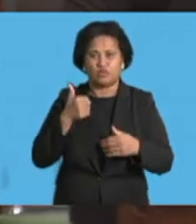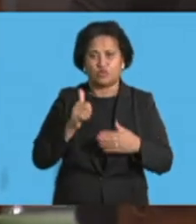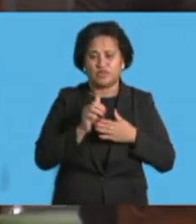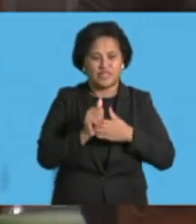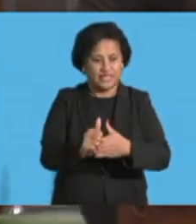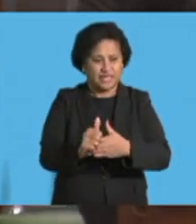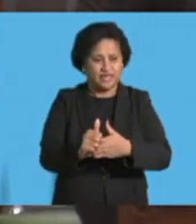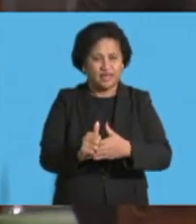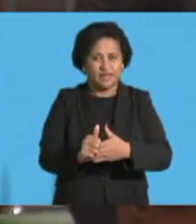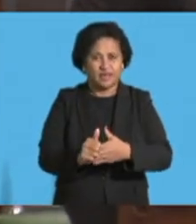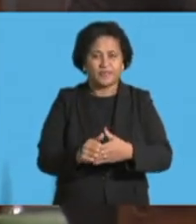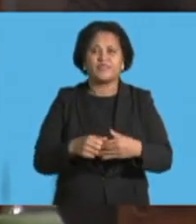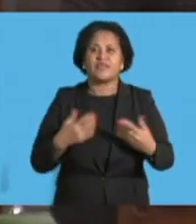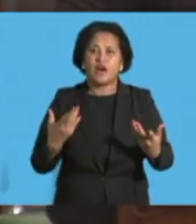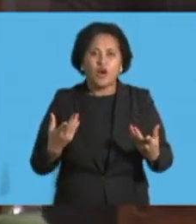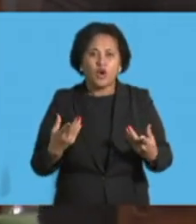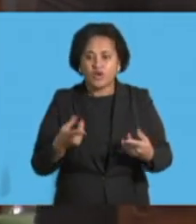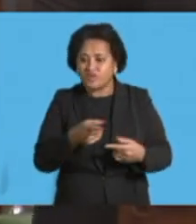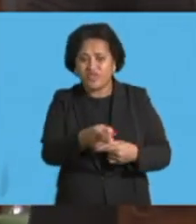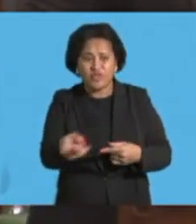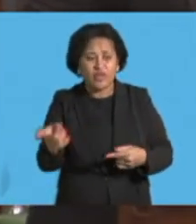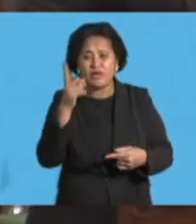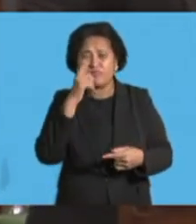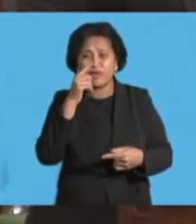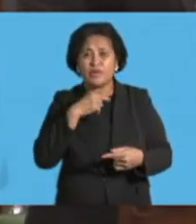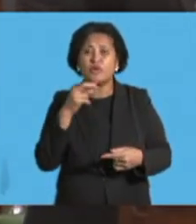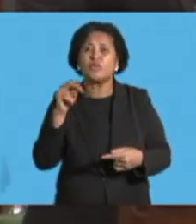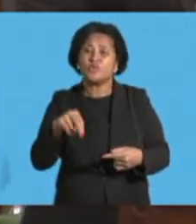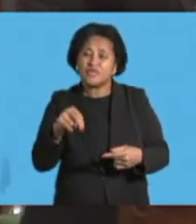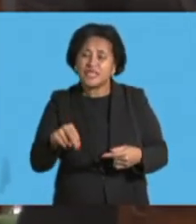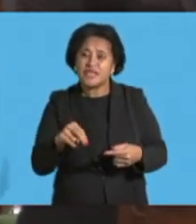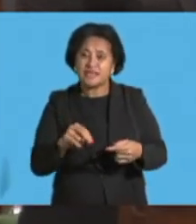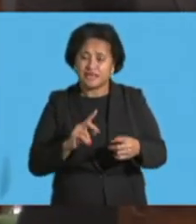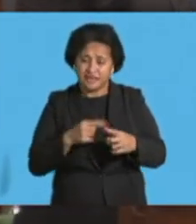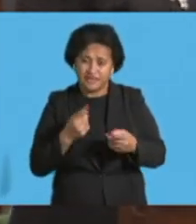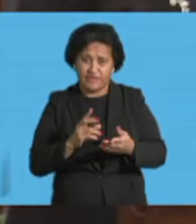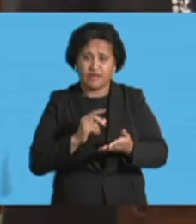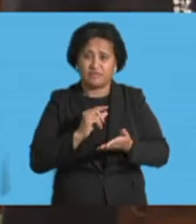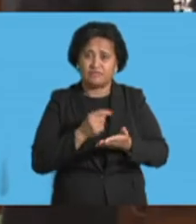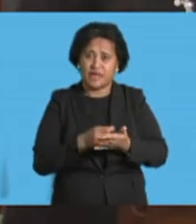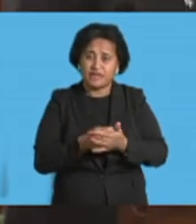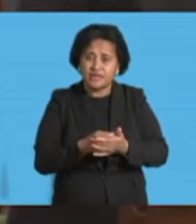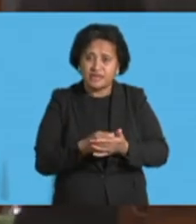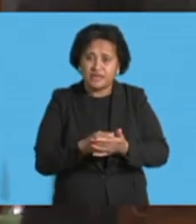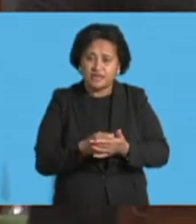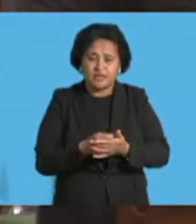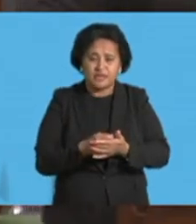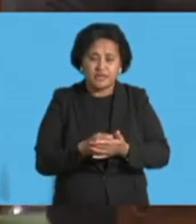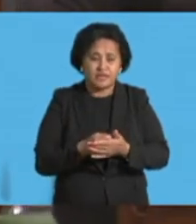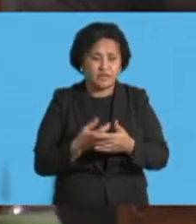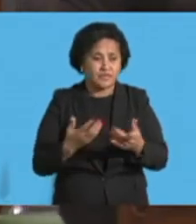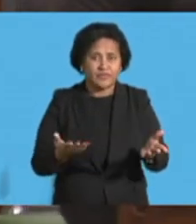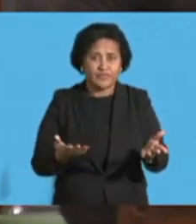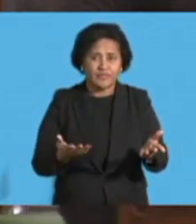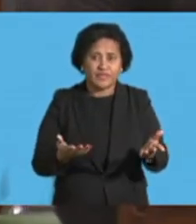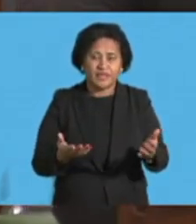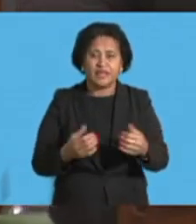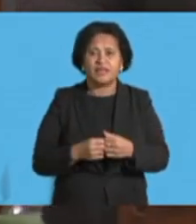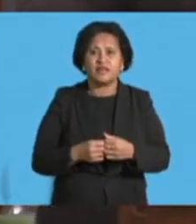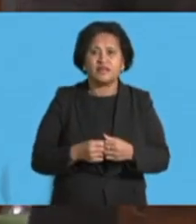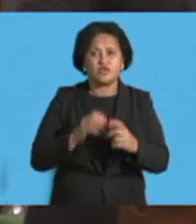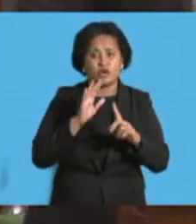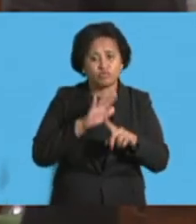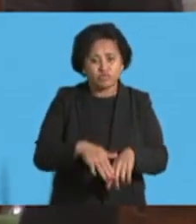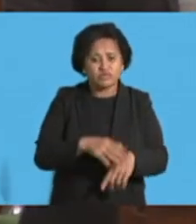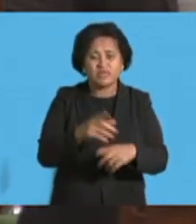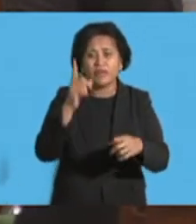are insulting the recipients who take advantage of the various grants and assistance provided by my government. They are insulting people who took